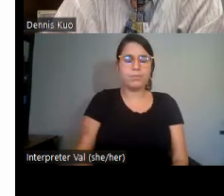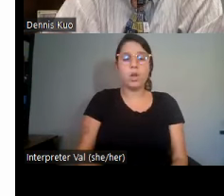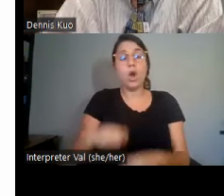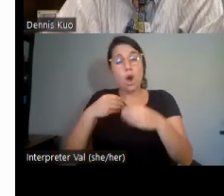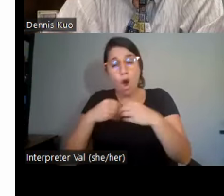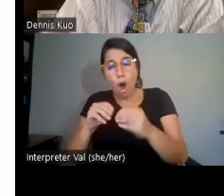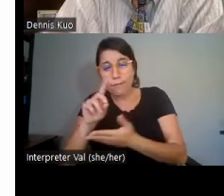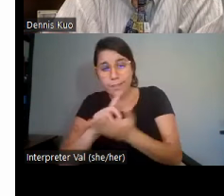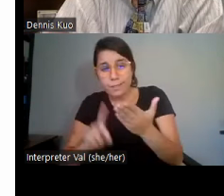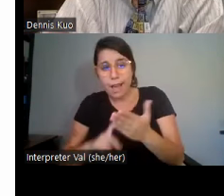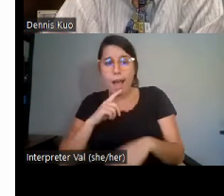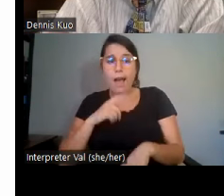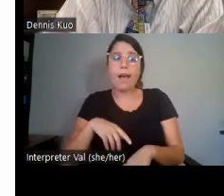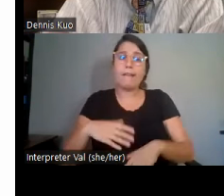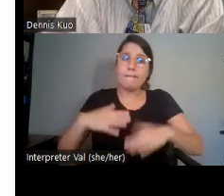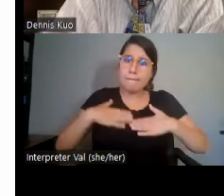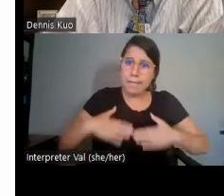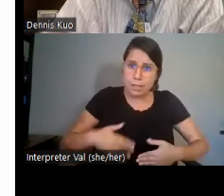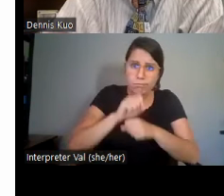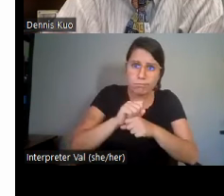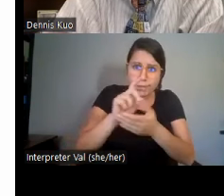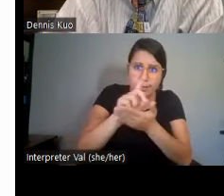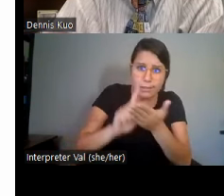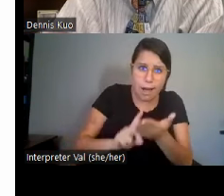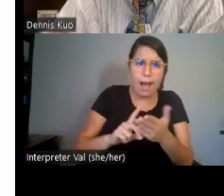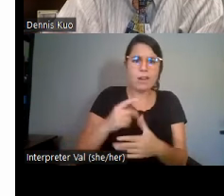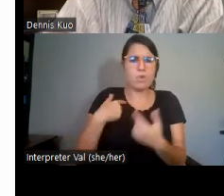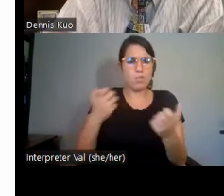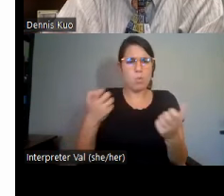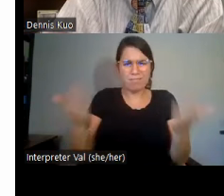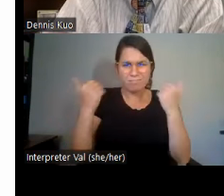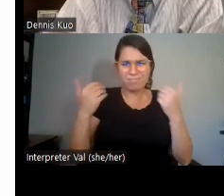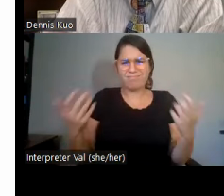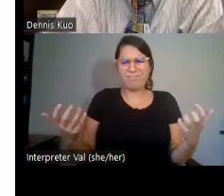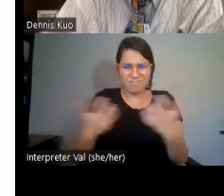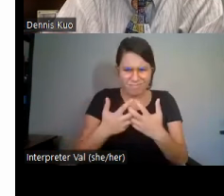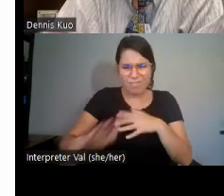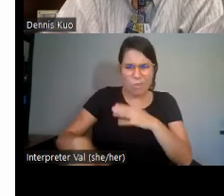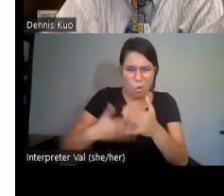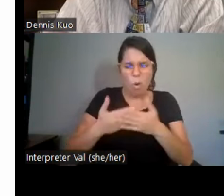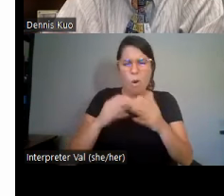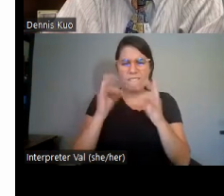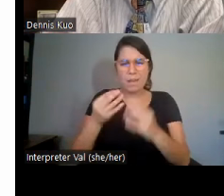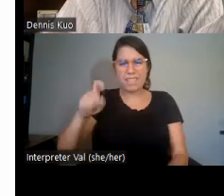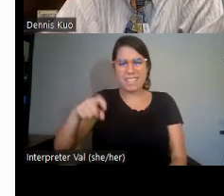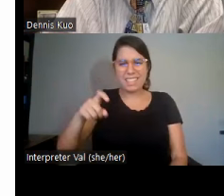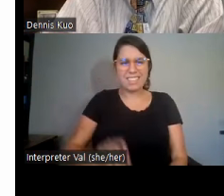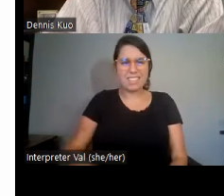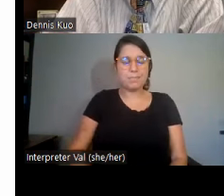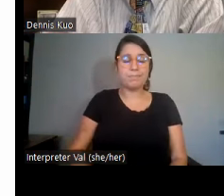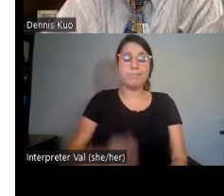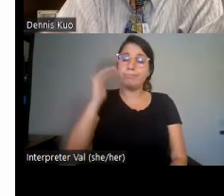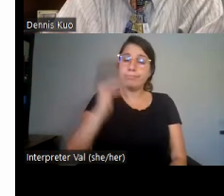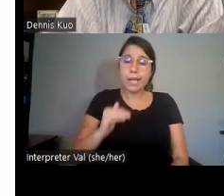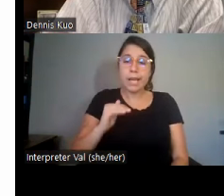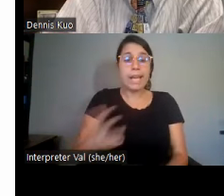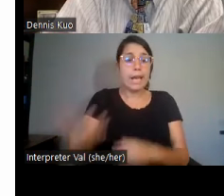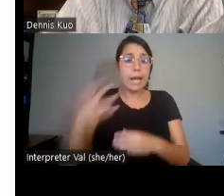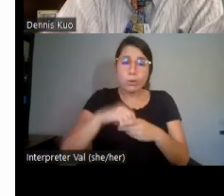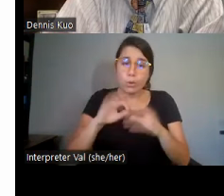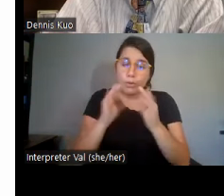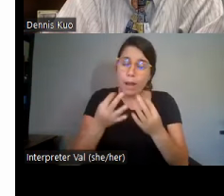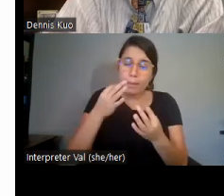staff training to accommodate and welcome every child and family's needs. The inclusion of family partners and individuals with lived